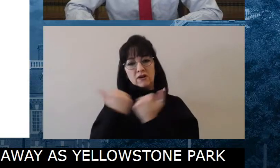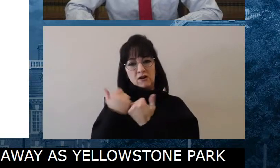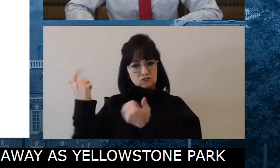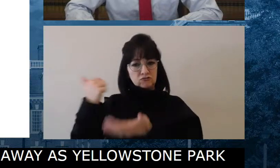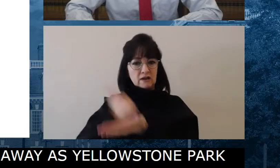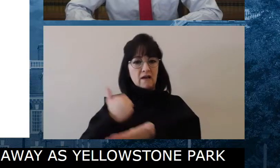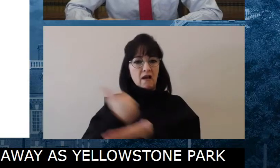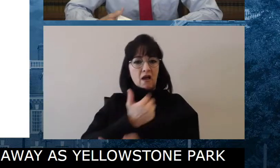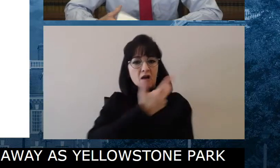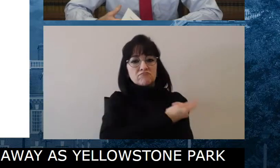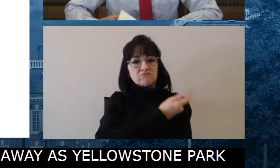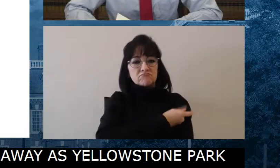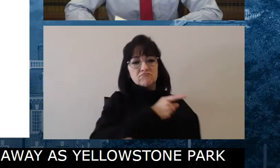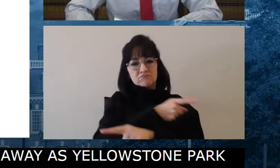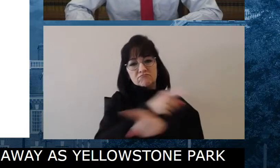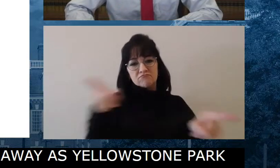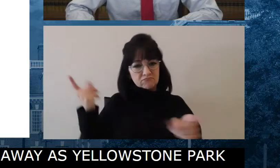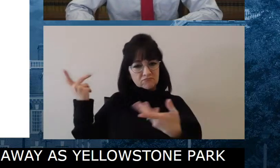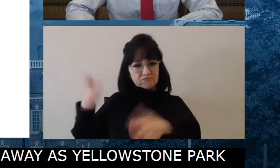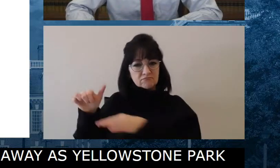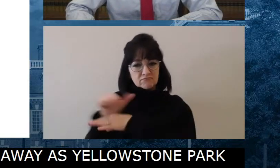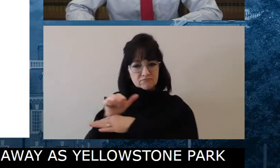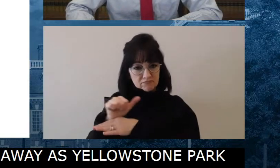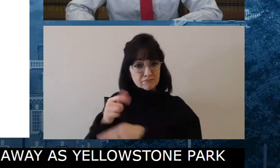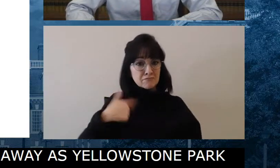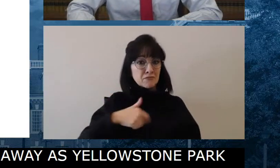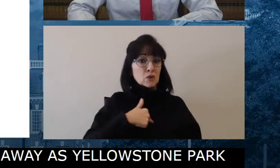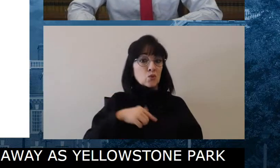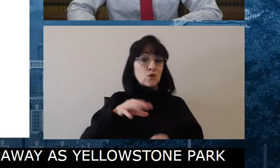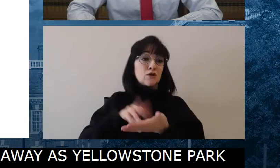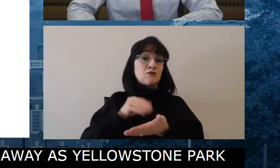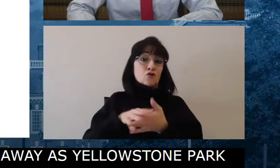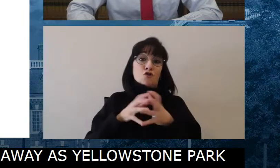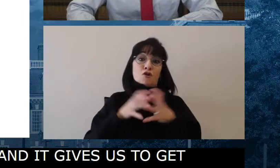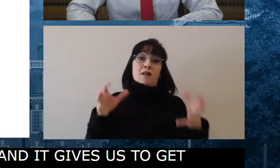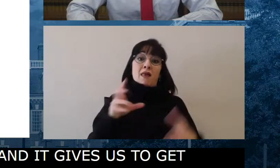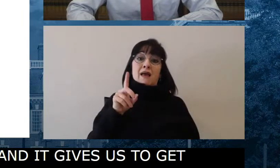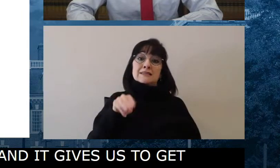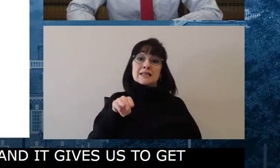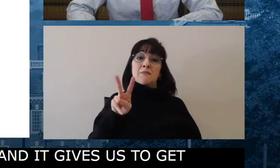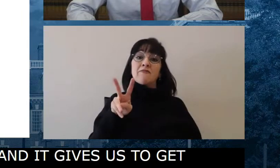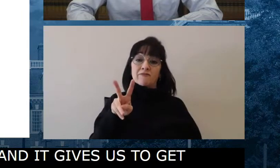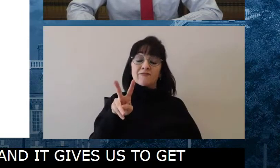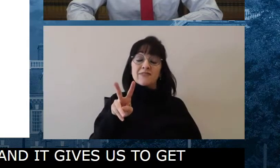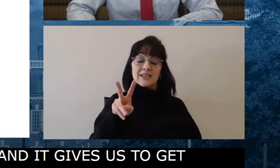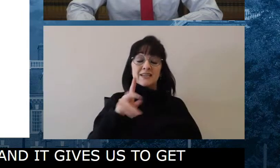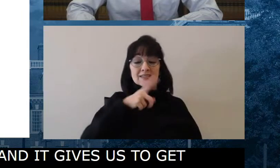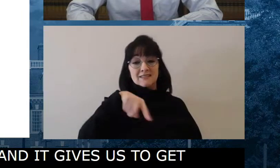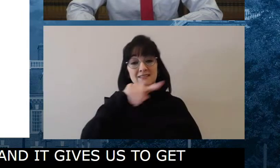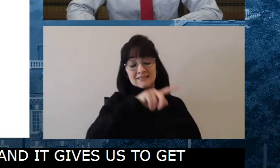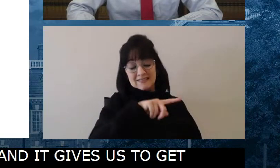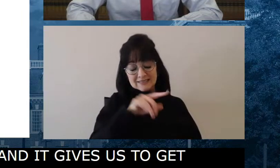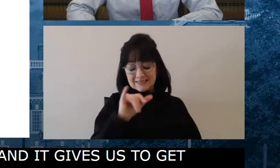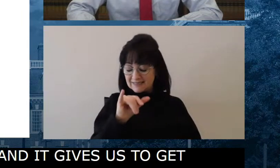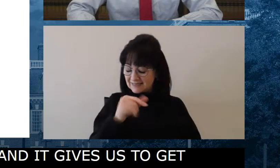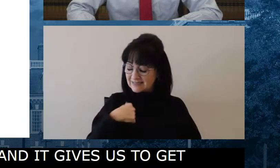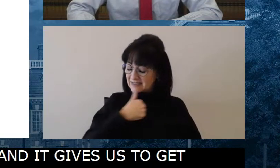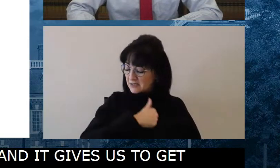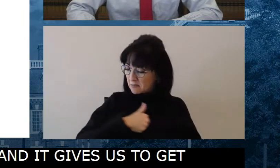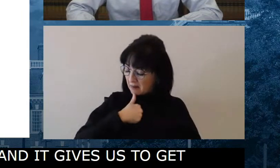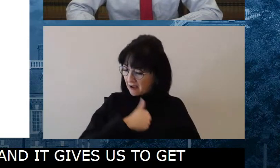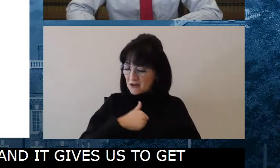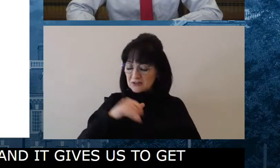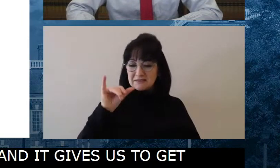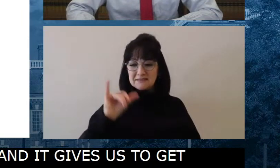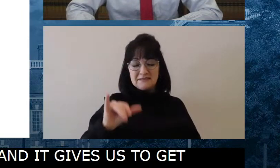dose to at the DMV clinics. We learned a lot from those DMV clinics. It was a bit painful at times. I apologized so